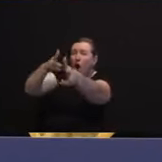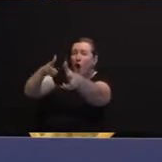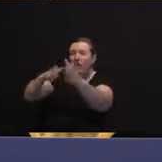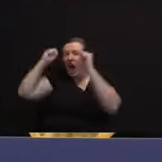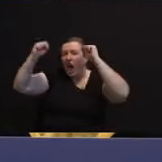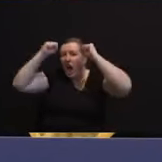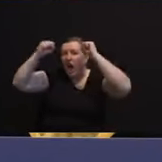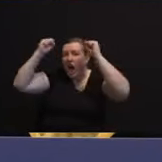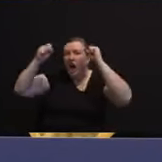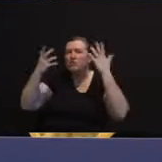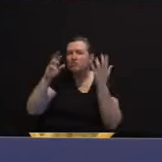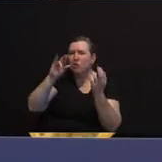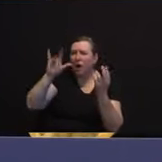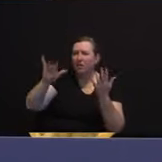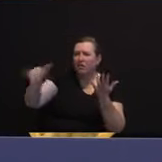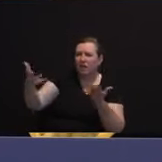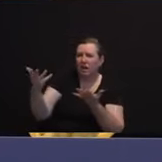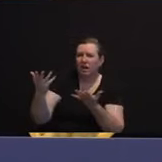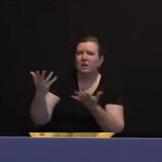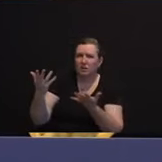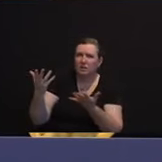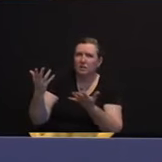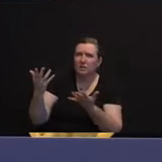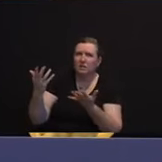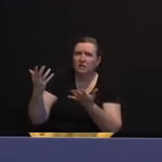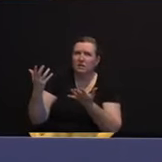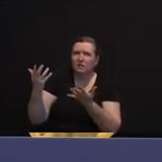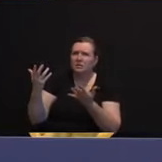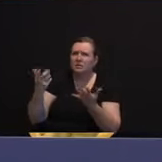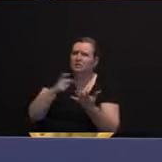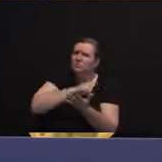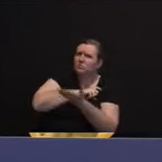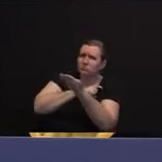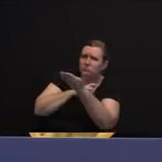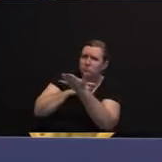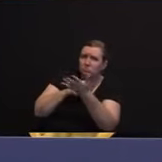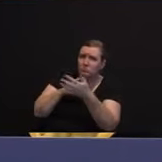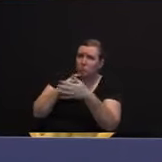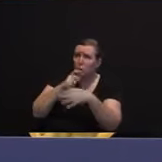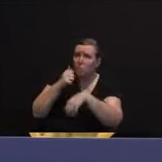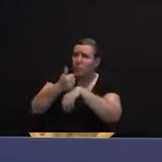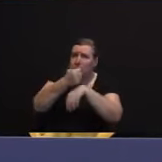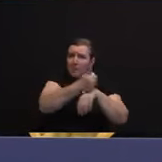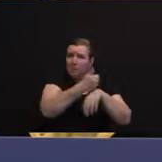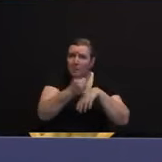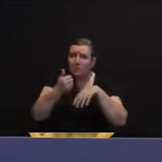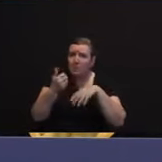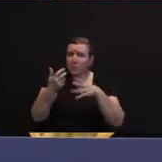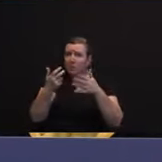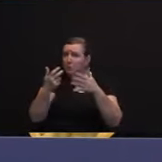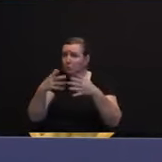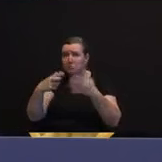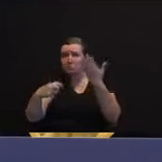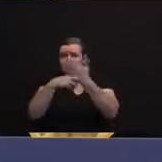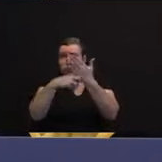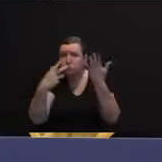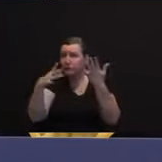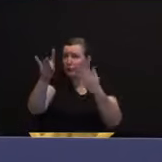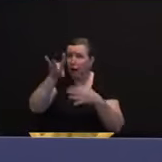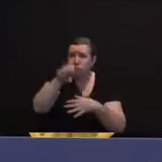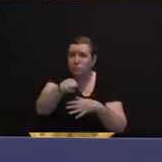entrance to the Cheesequake rest area that caused that backup? And for the Governor, just a moment ago, you had your comment